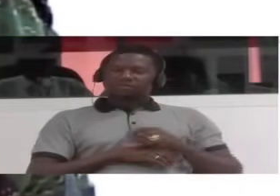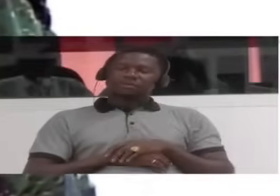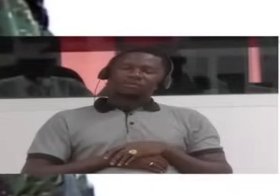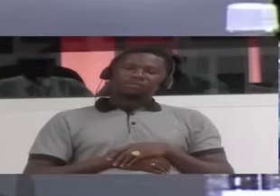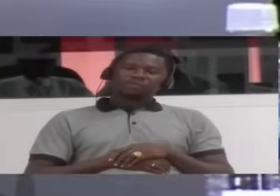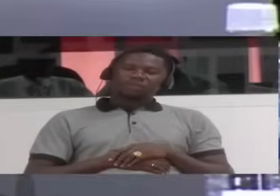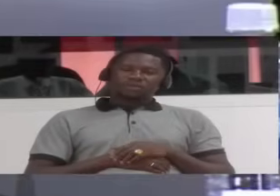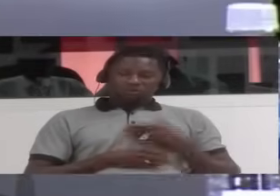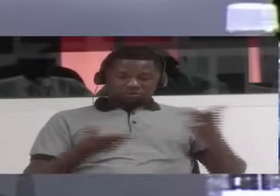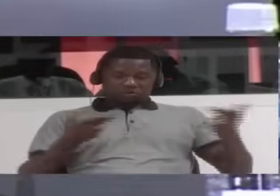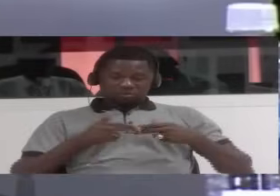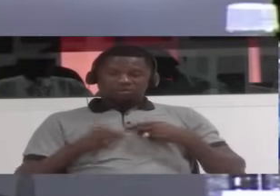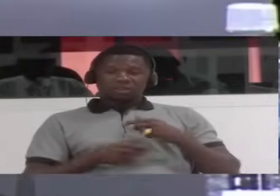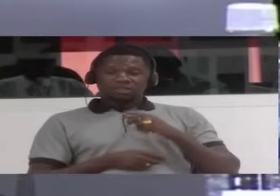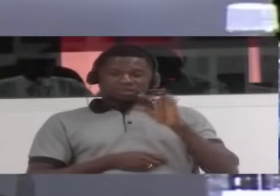Catoni. Okay.